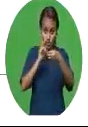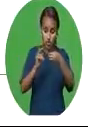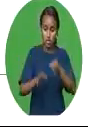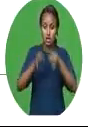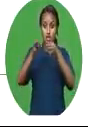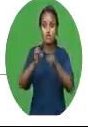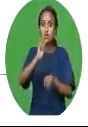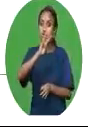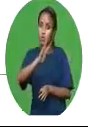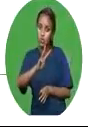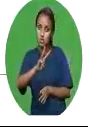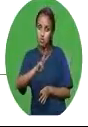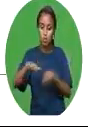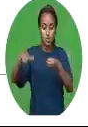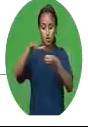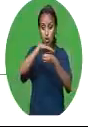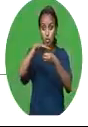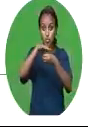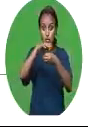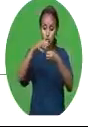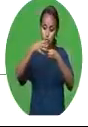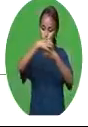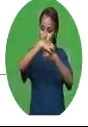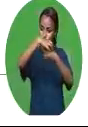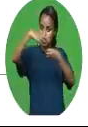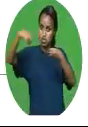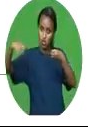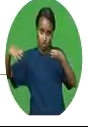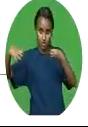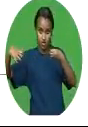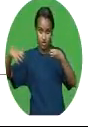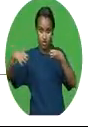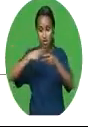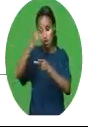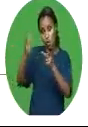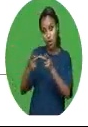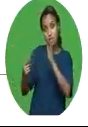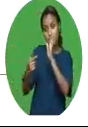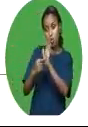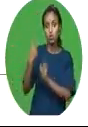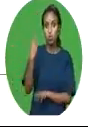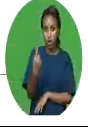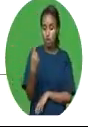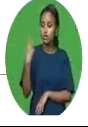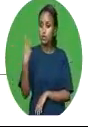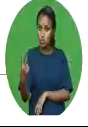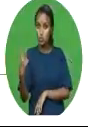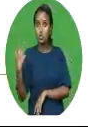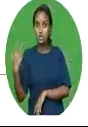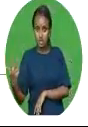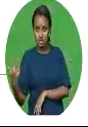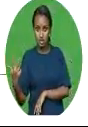the faces from the top views to stretch out line, locating points 1, 2,